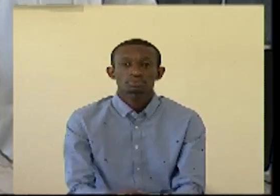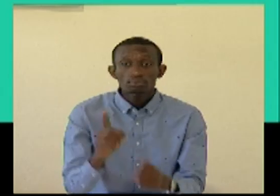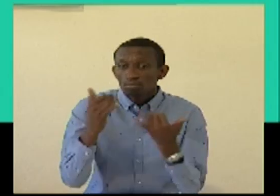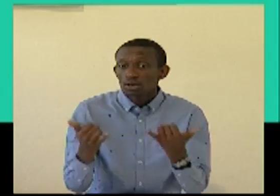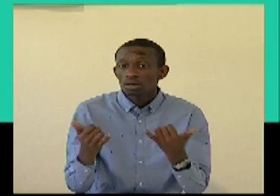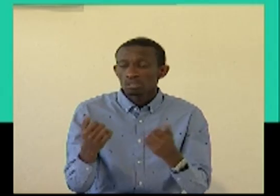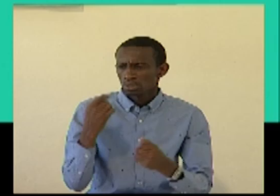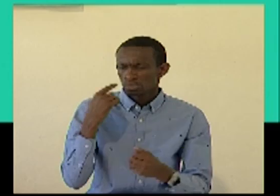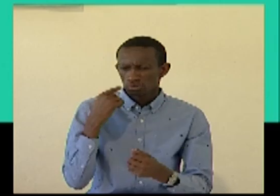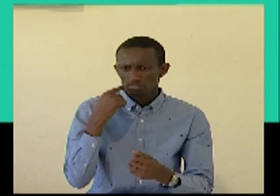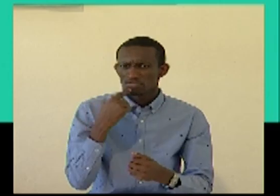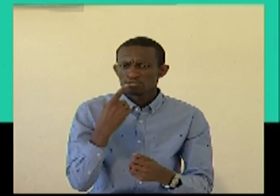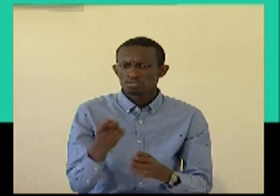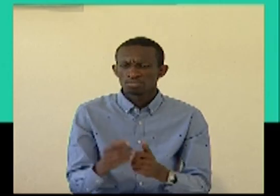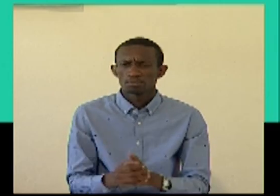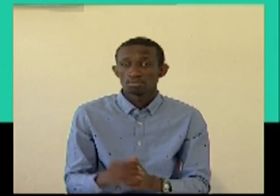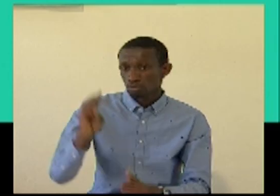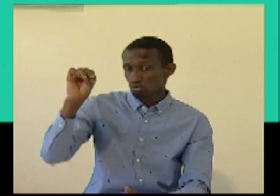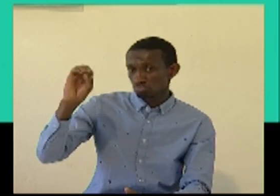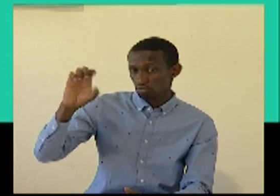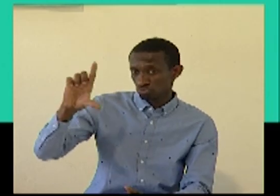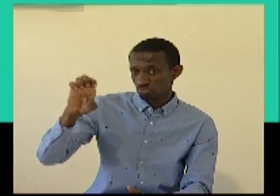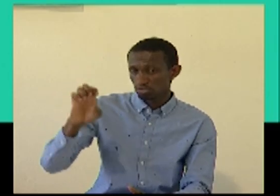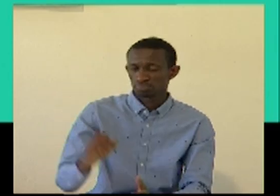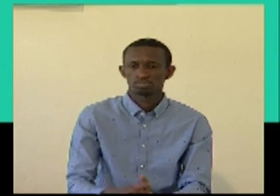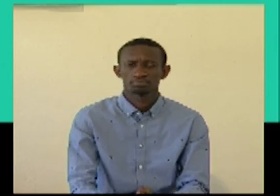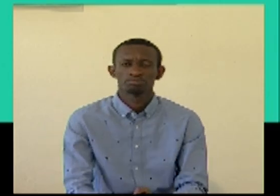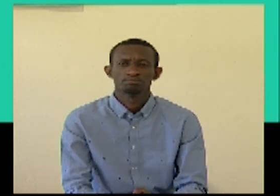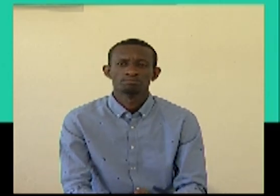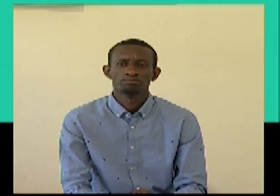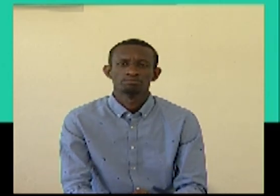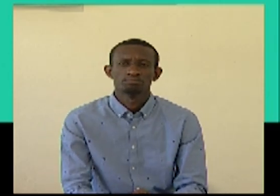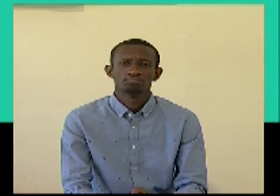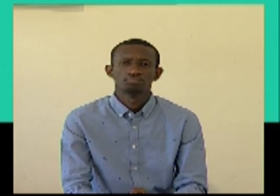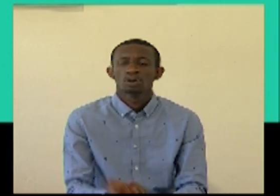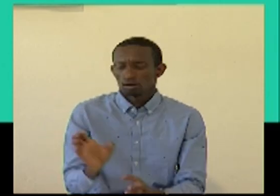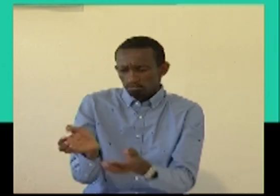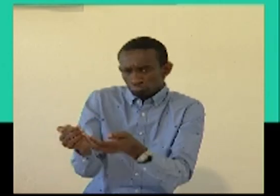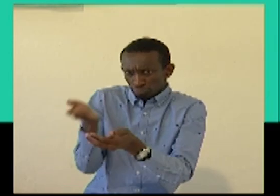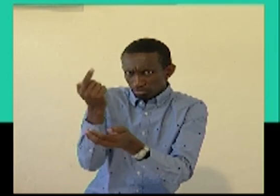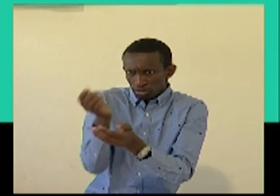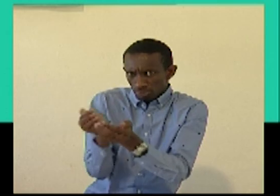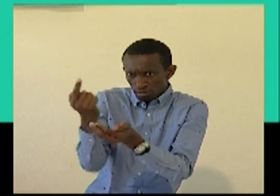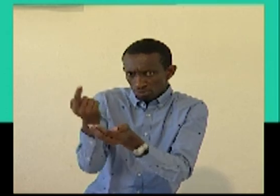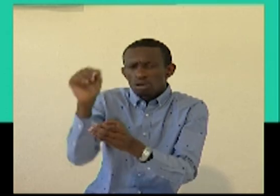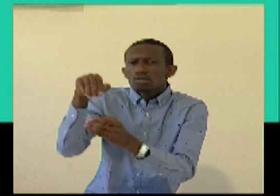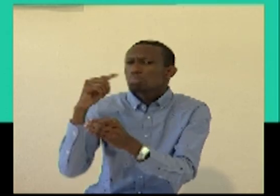Now, we are saying that a mole is a set of particles